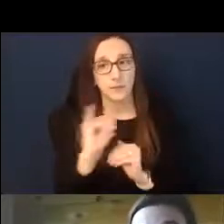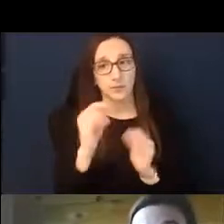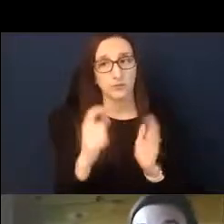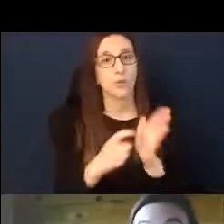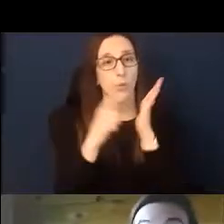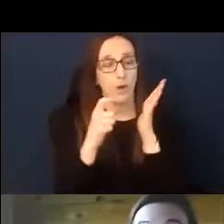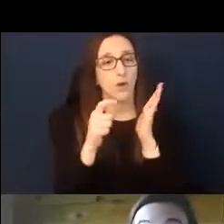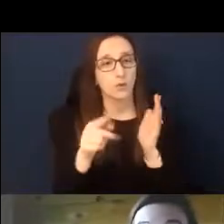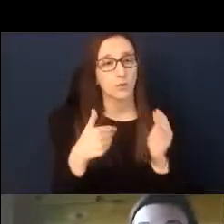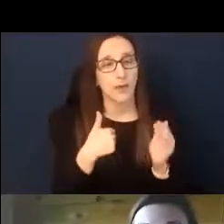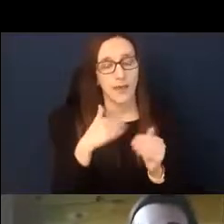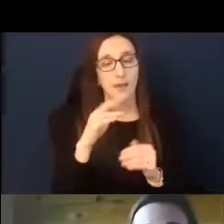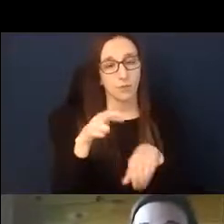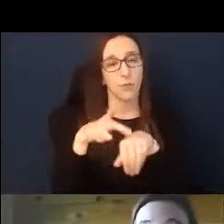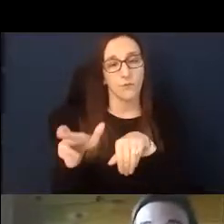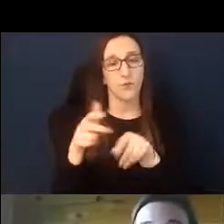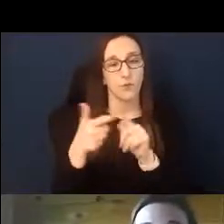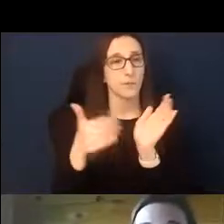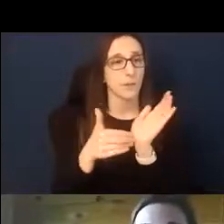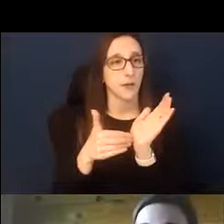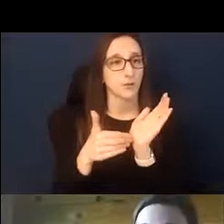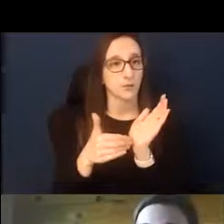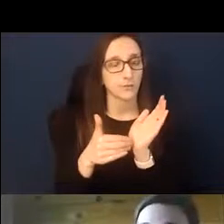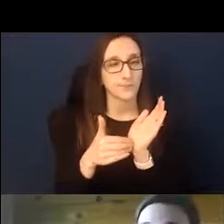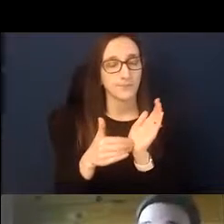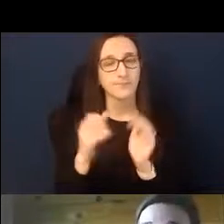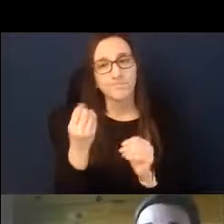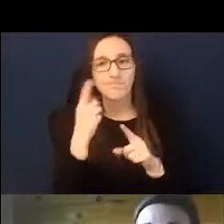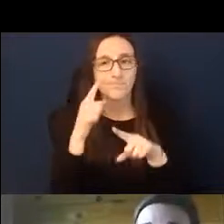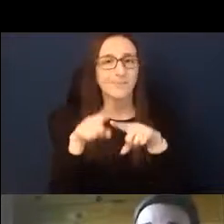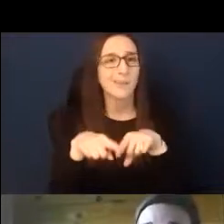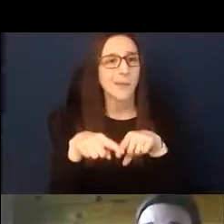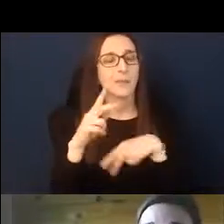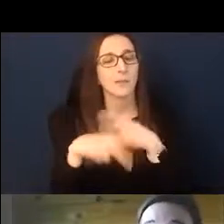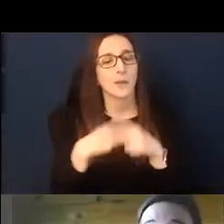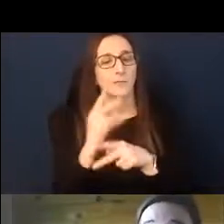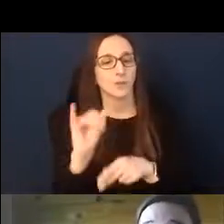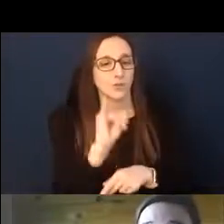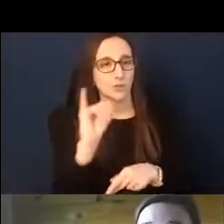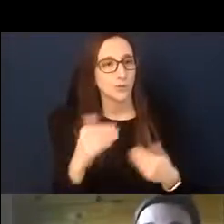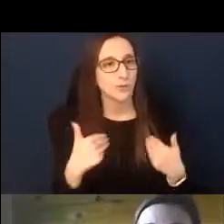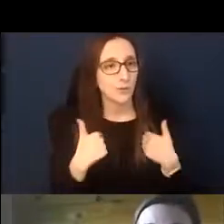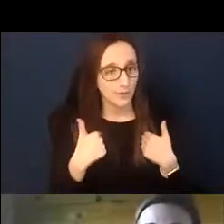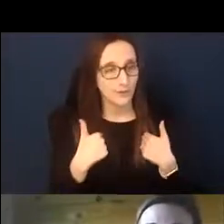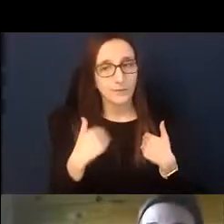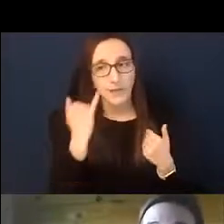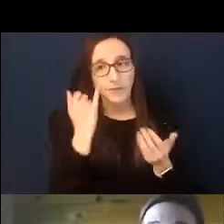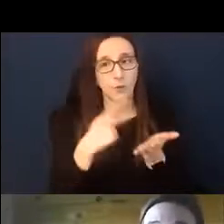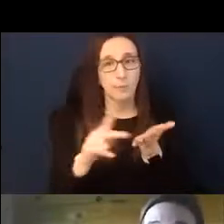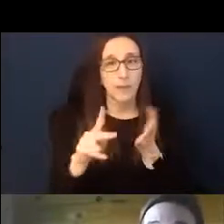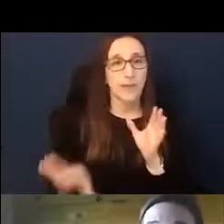to have a referral from a doctor. So it just kind of depends on what insurance plan you have, if you're paying out of